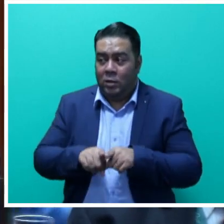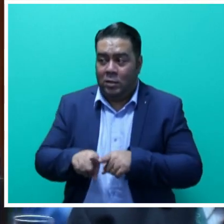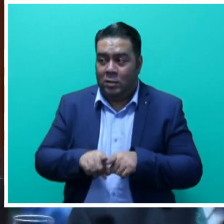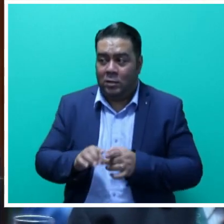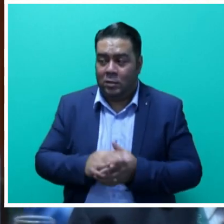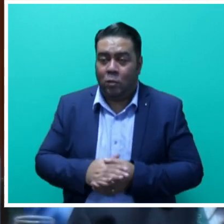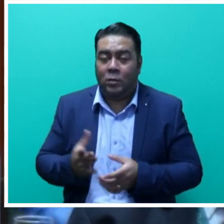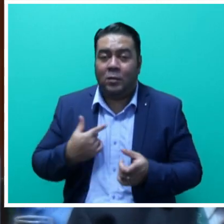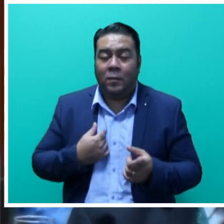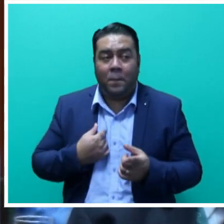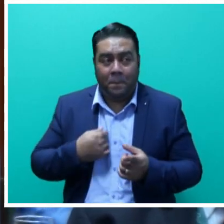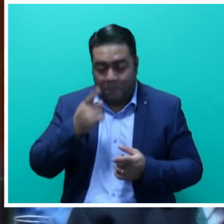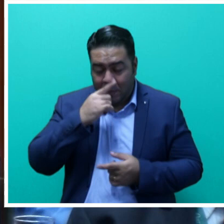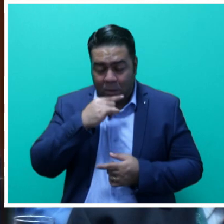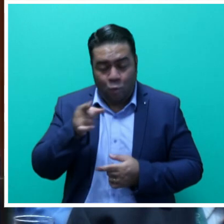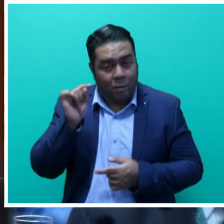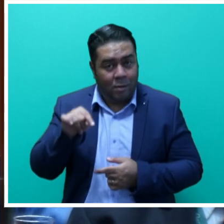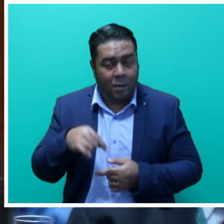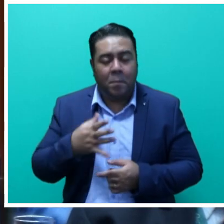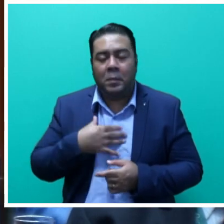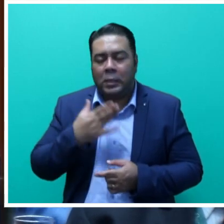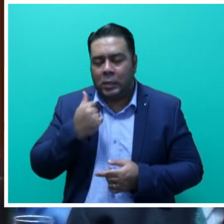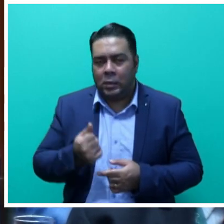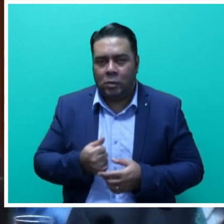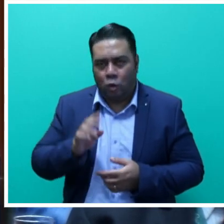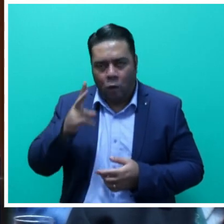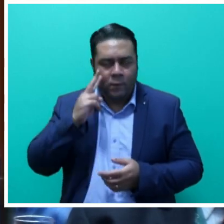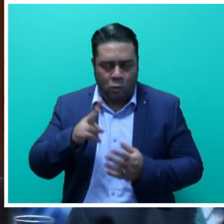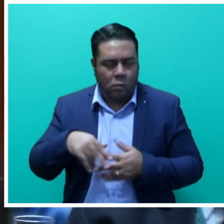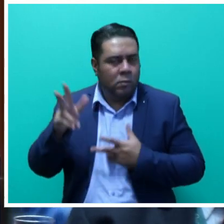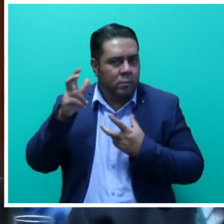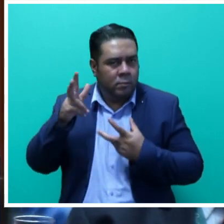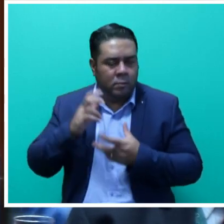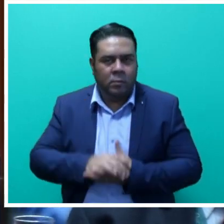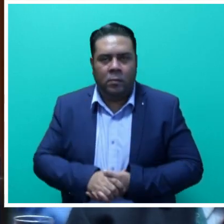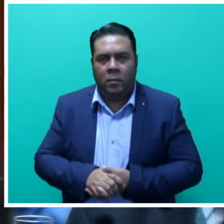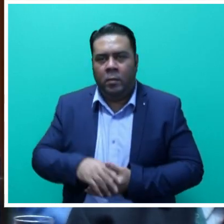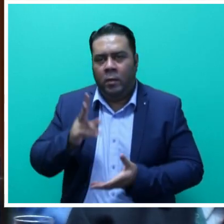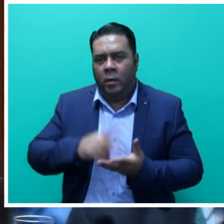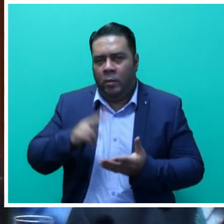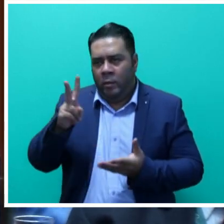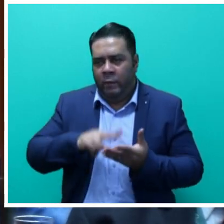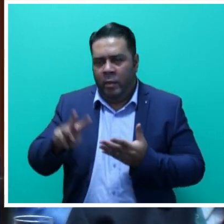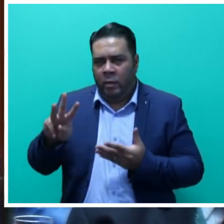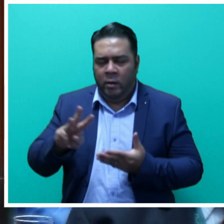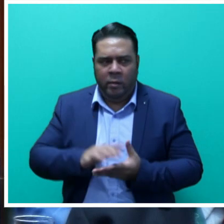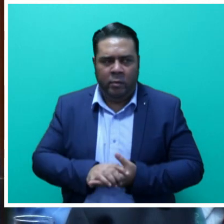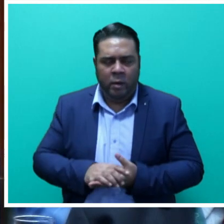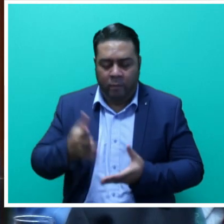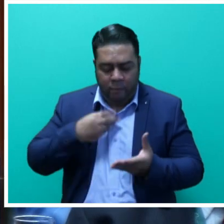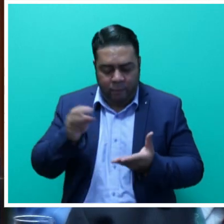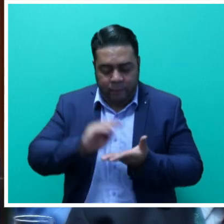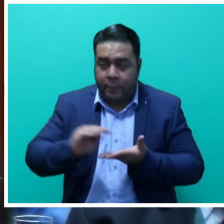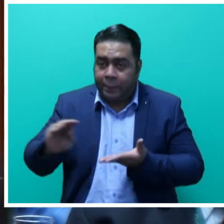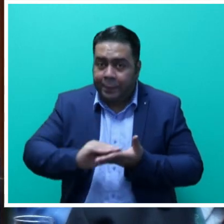who are there, please don't despair. Your views will be heard and will be factored into phase 2 and phase 3. Investments will